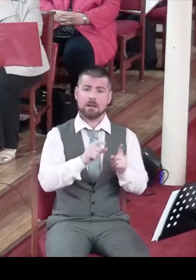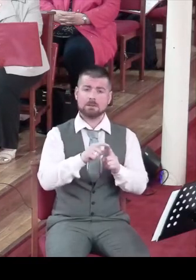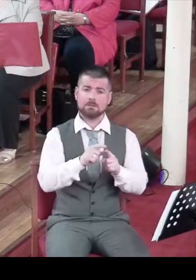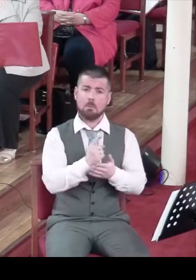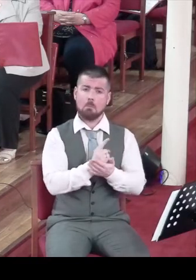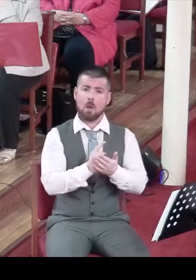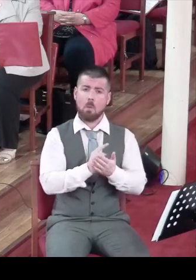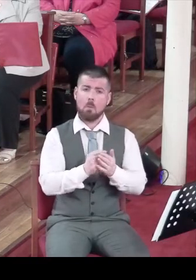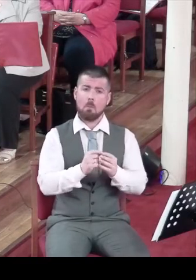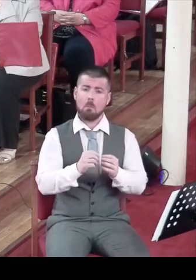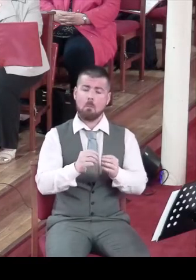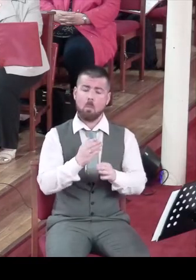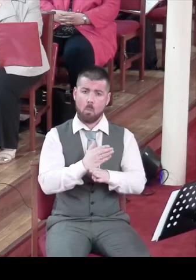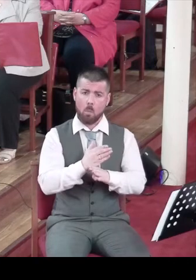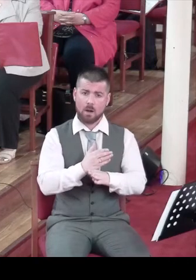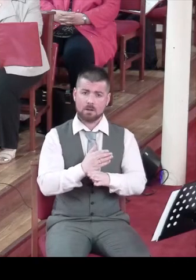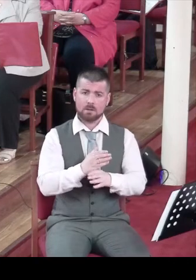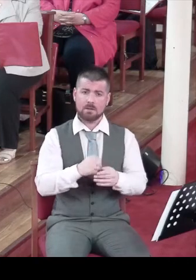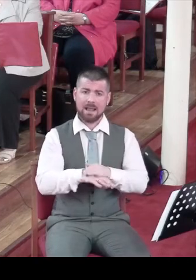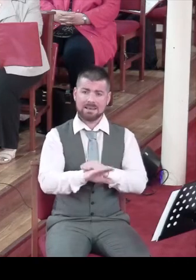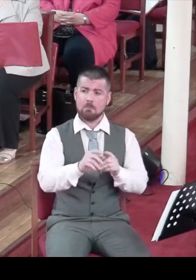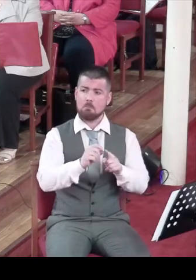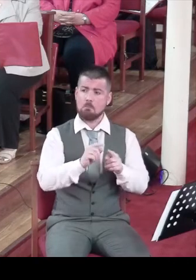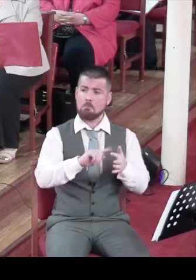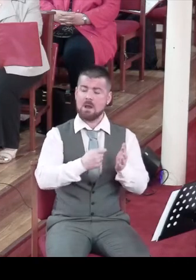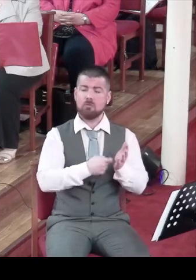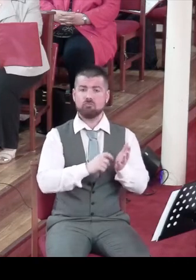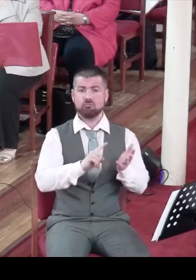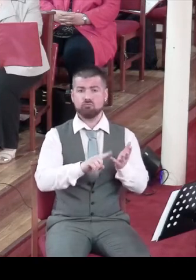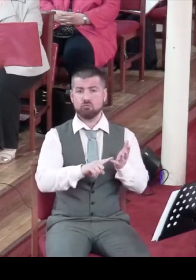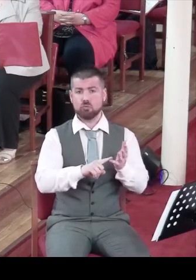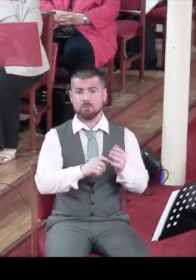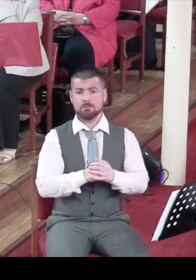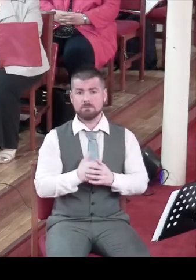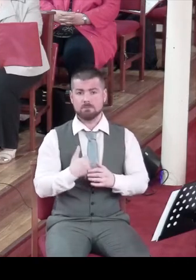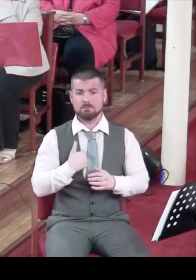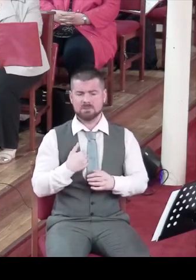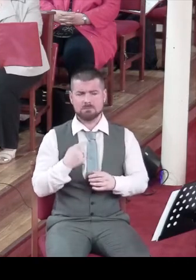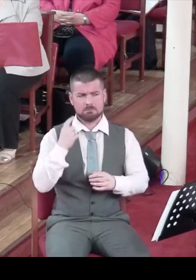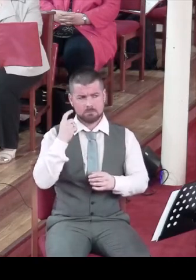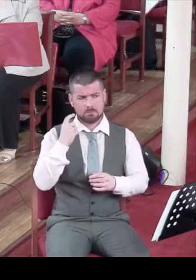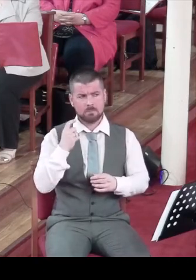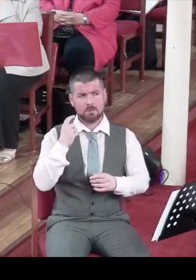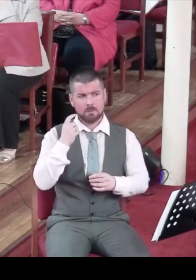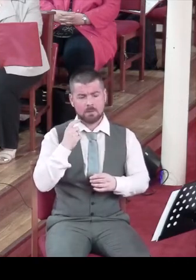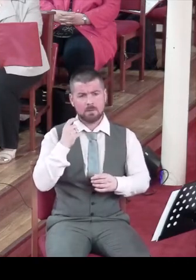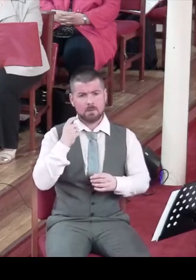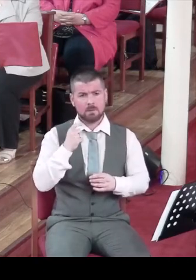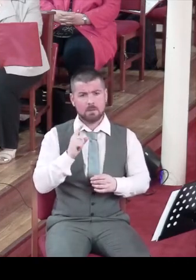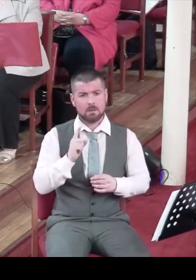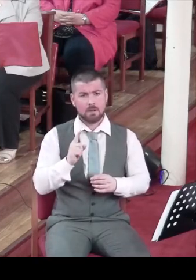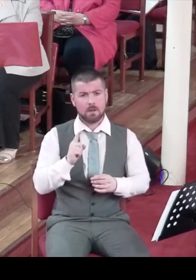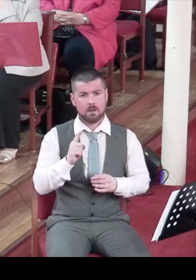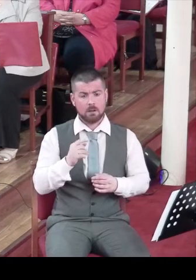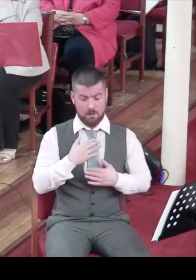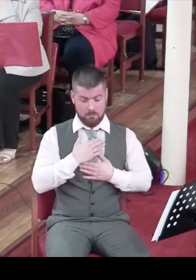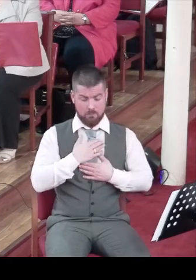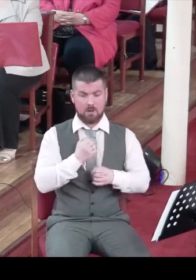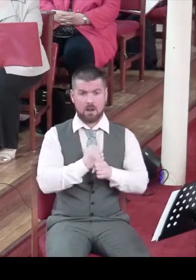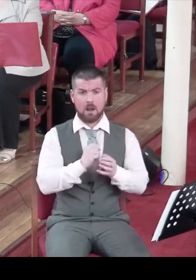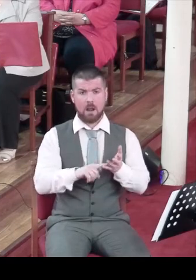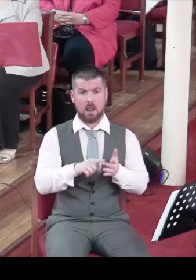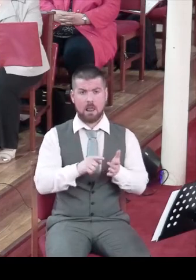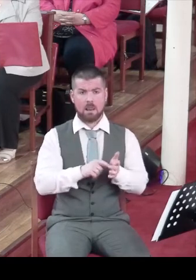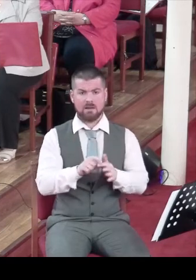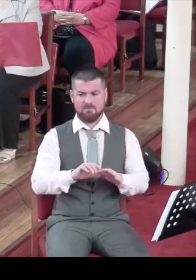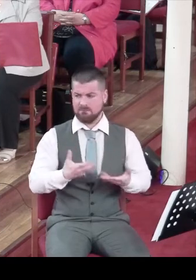being done by the Vine Trust in Peru at that time, I was quite conscious that although our guild doesn't have any